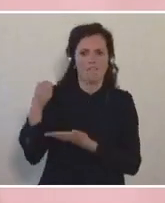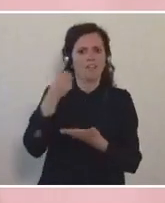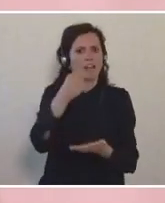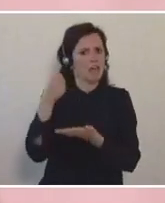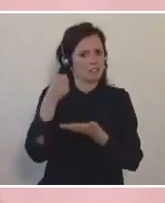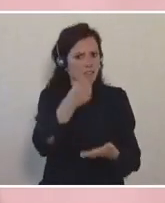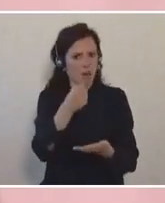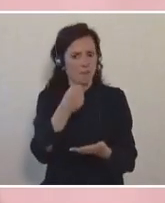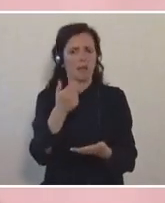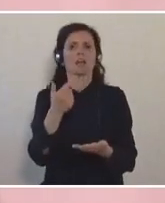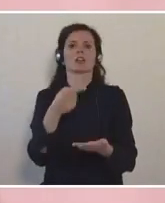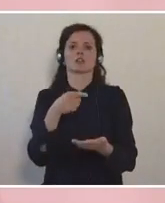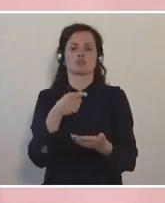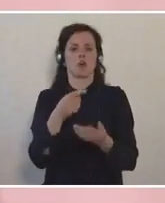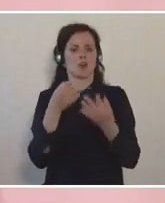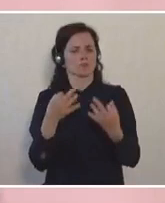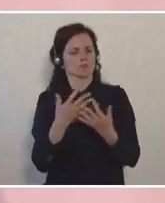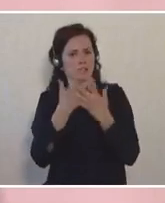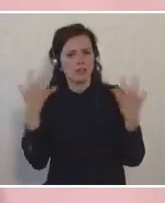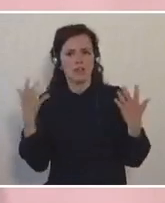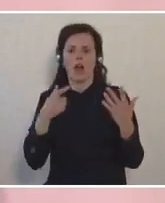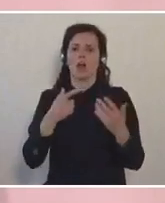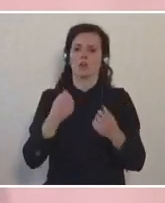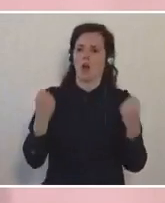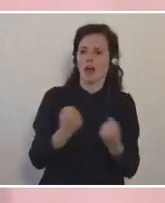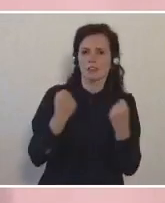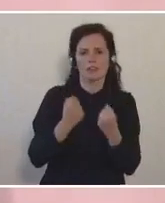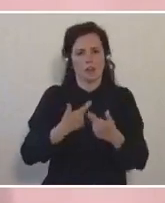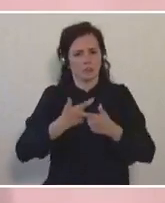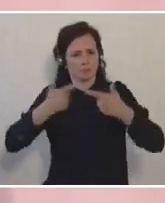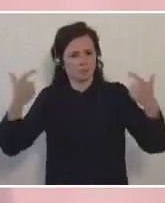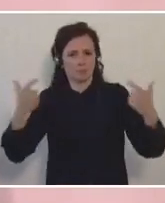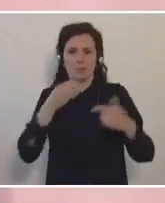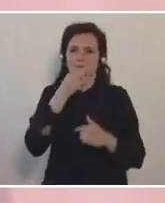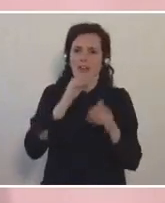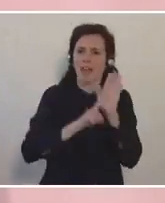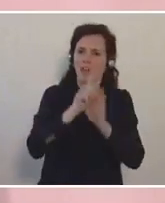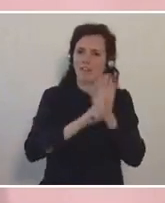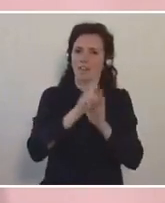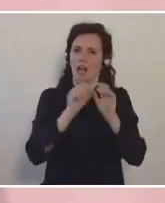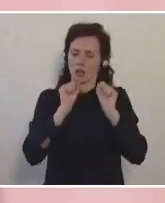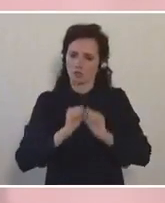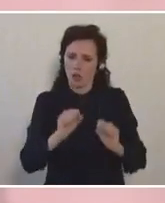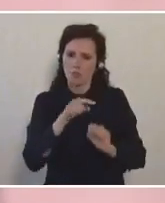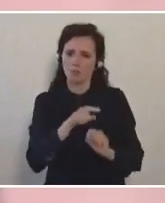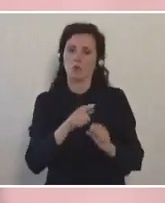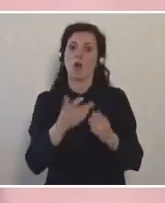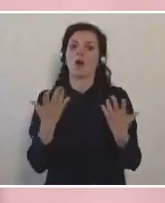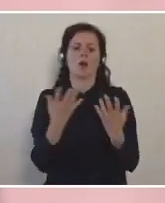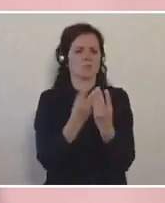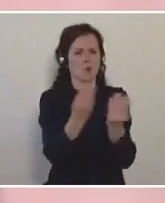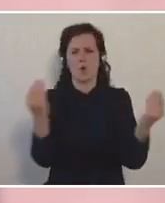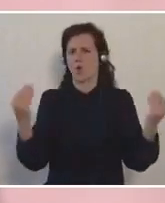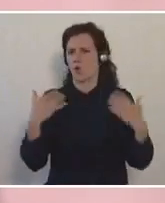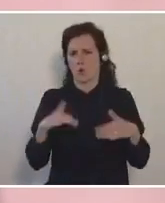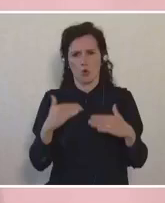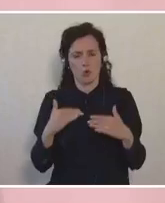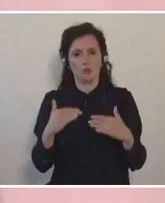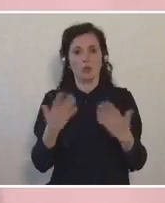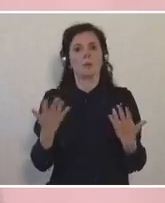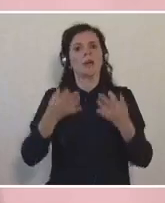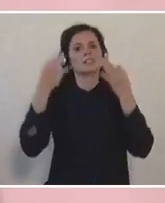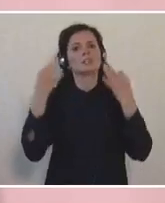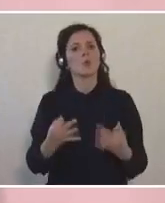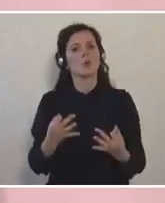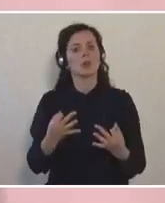certainly first of all, the assurance that these commitments are going to be held is in the strength of their words, in the sincerity of their words.